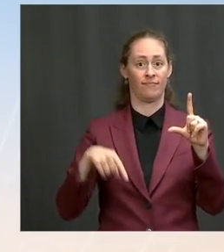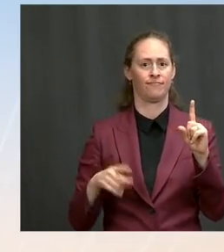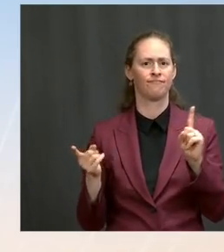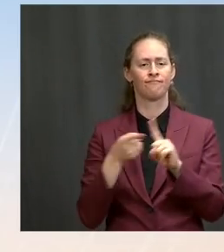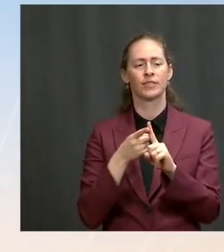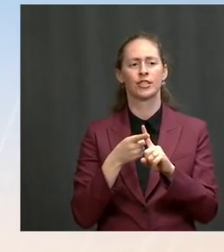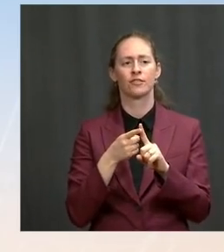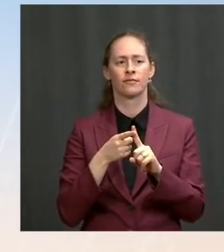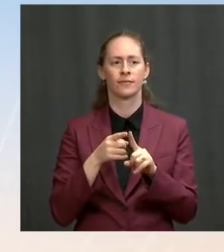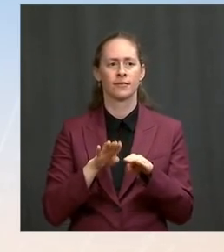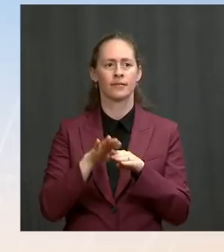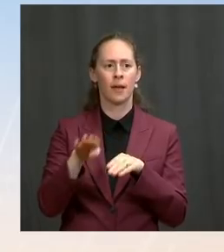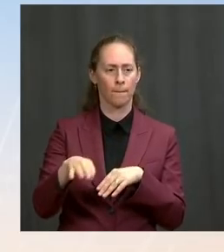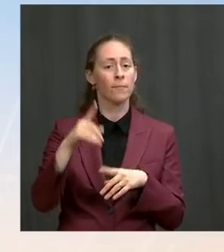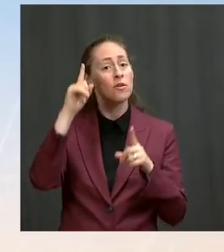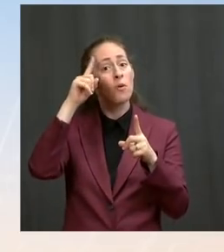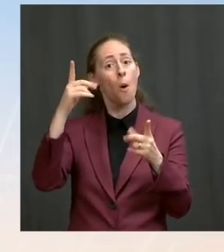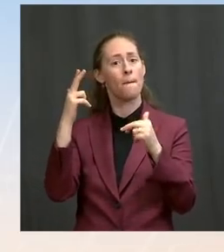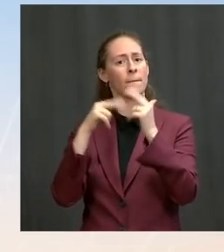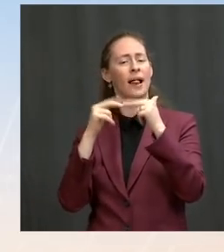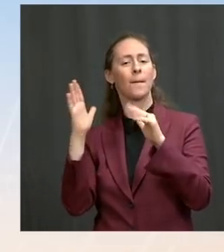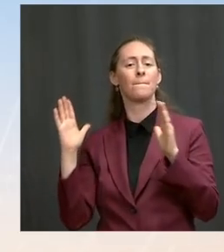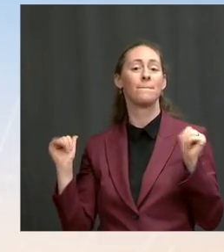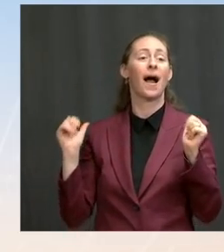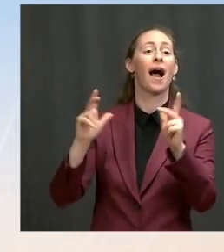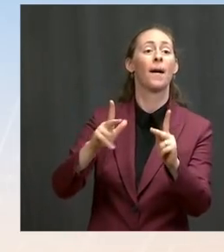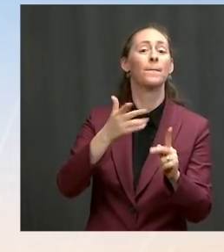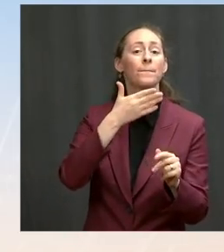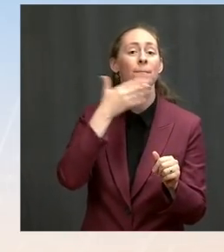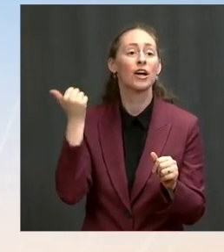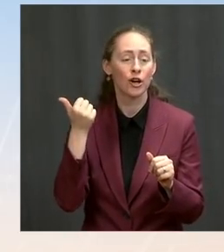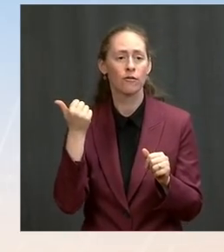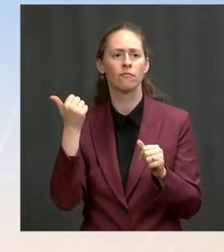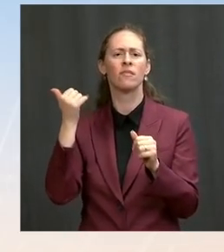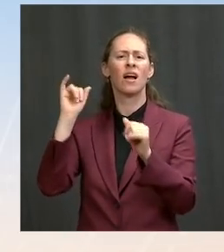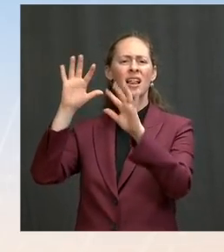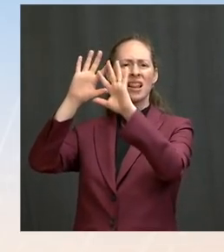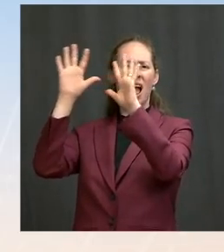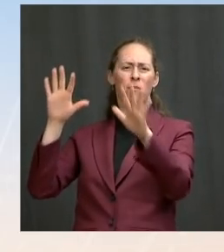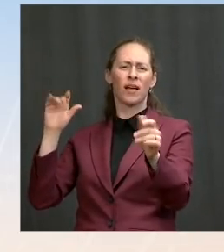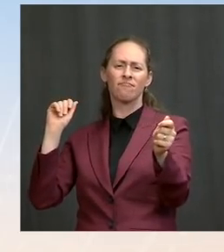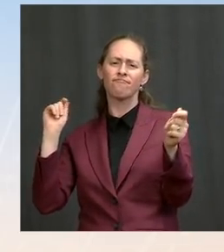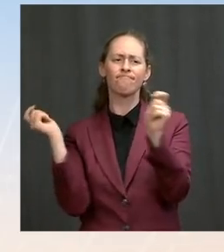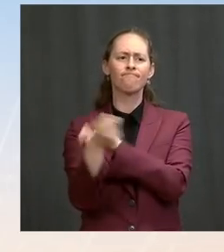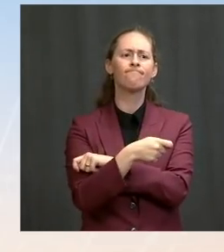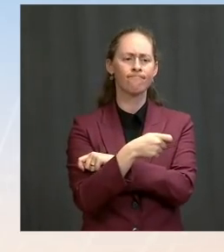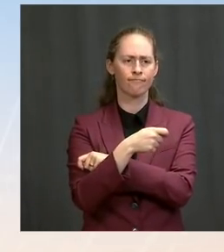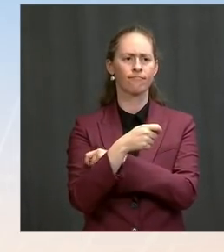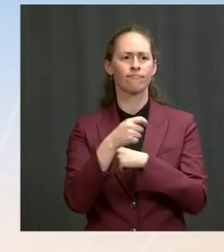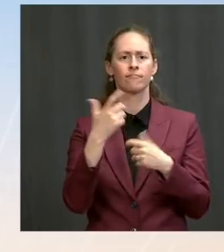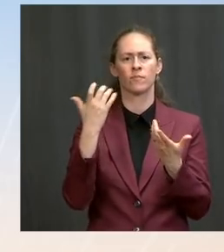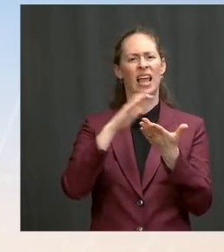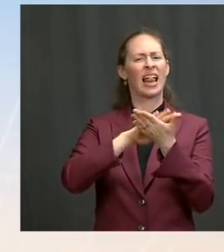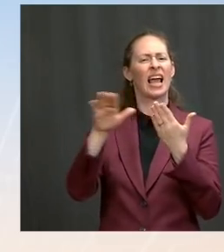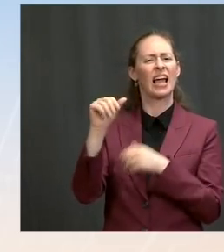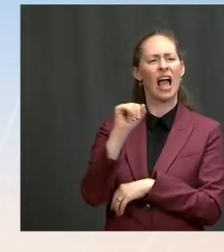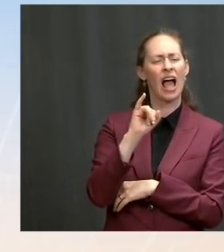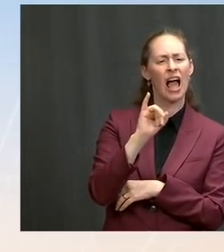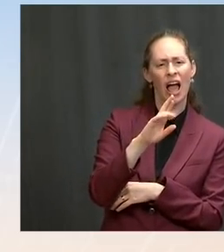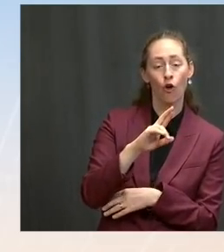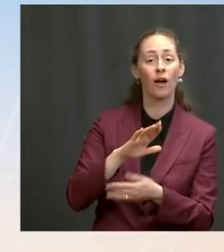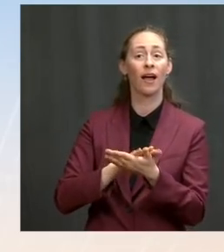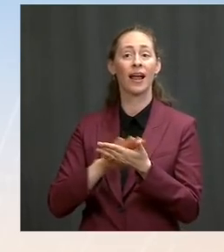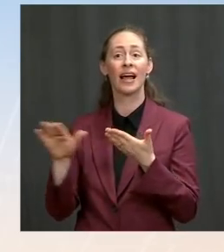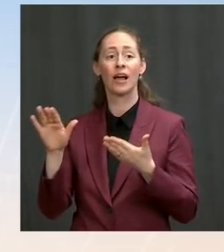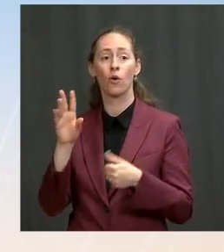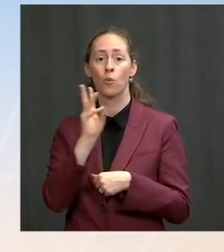better, enhance our climate resilience, and ensure clean air and clean water. We know that there's more work to be